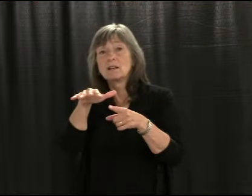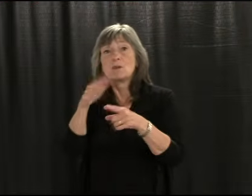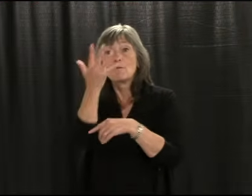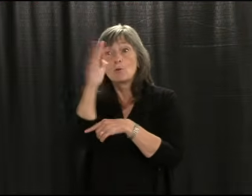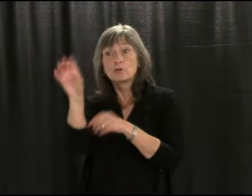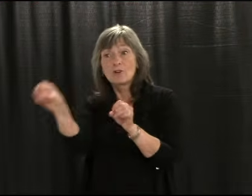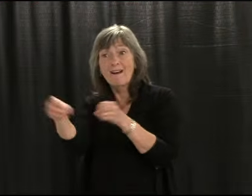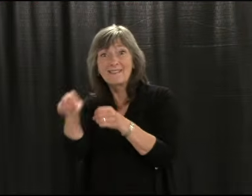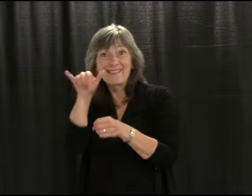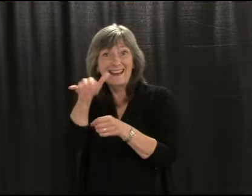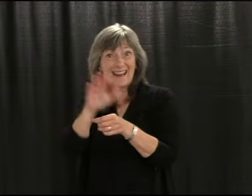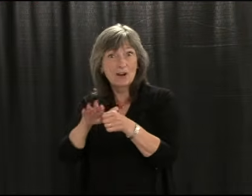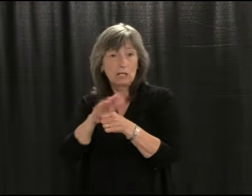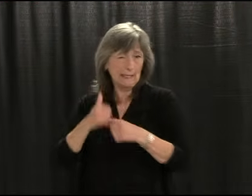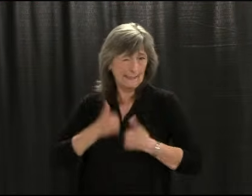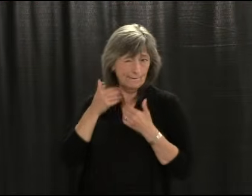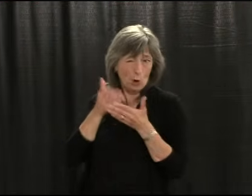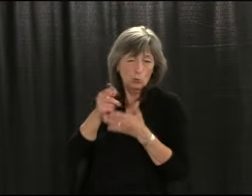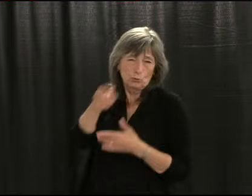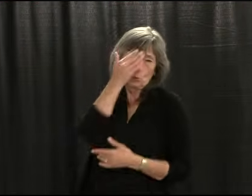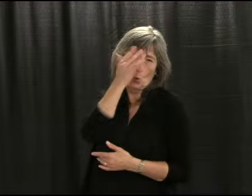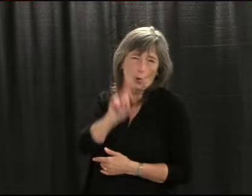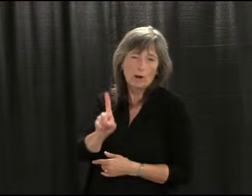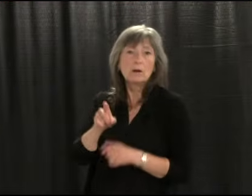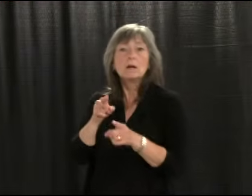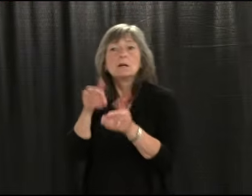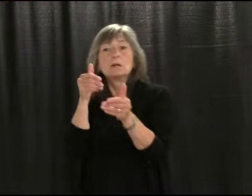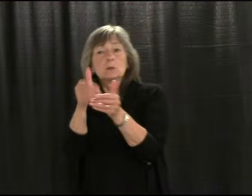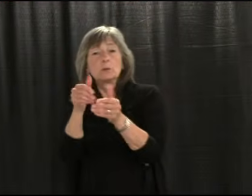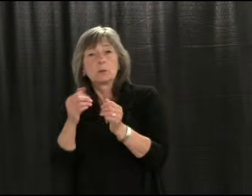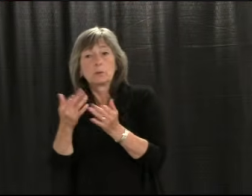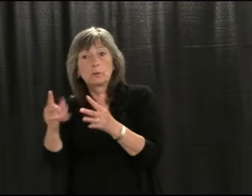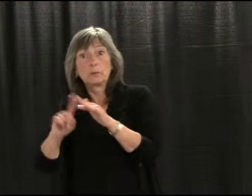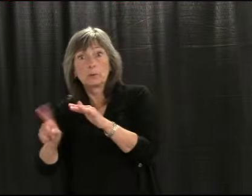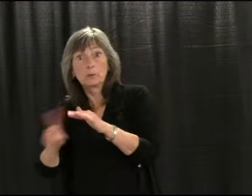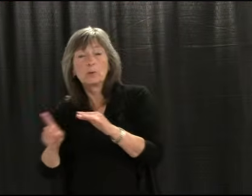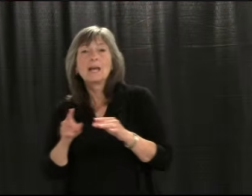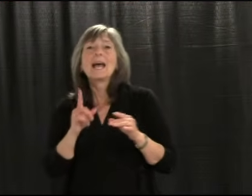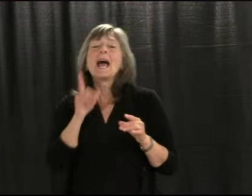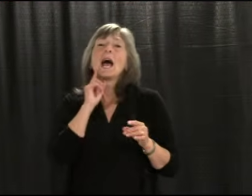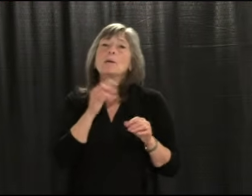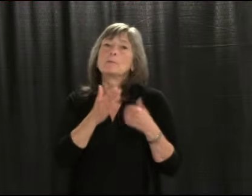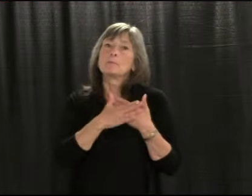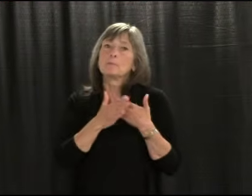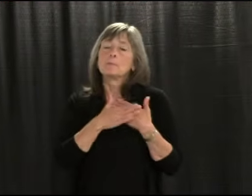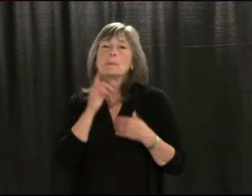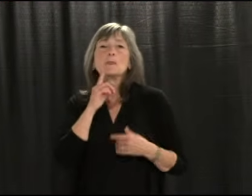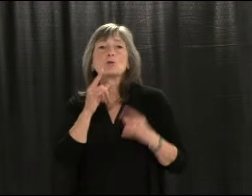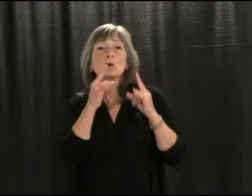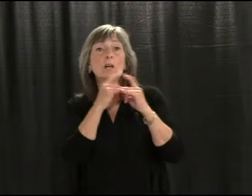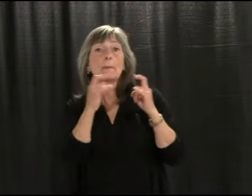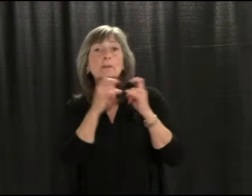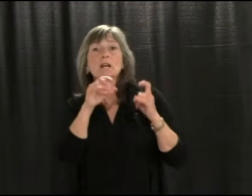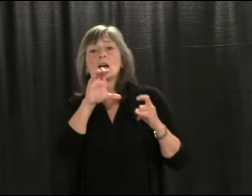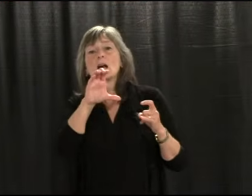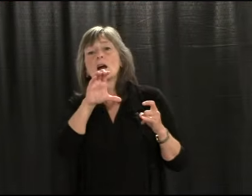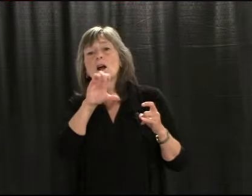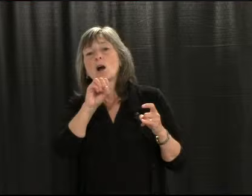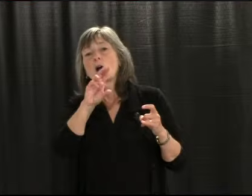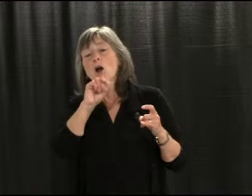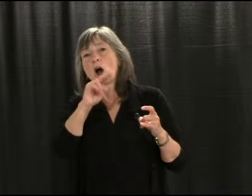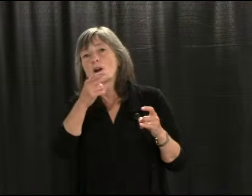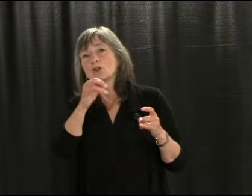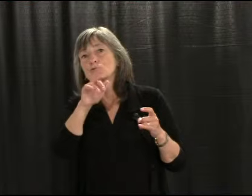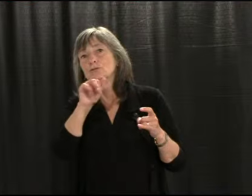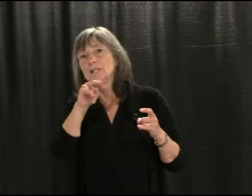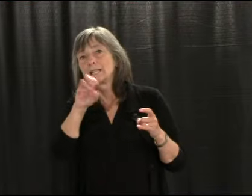we are examining right now the risk to Cochrane Pond Park and Country Ribbon and cabins and cottages in that area. So please, I guess this